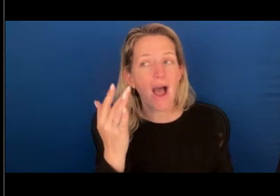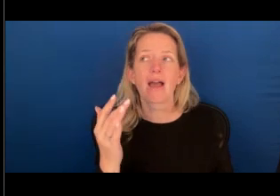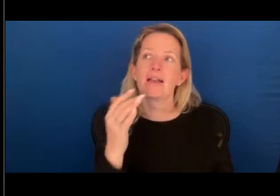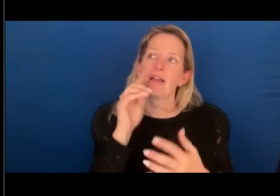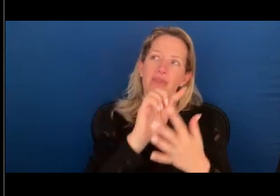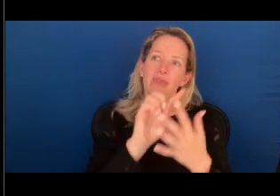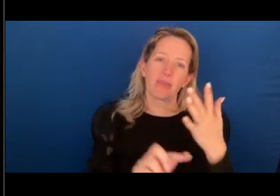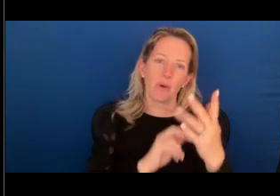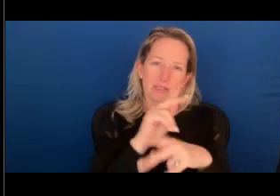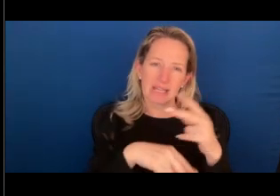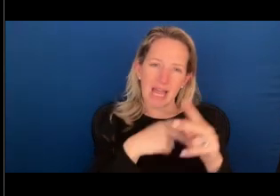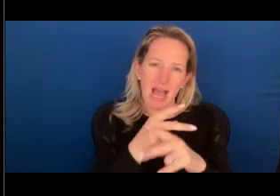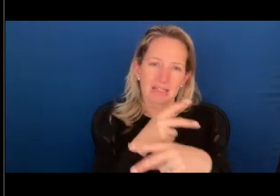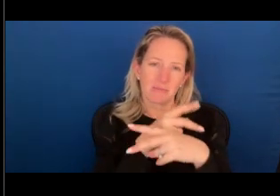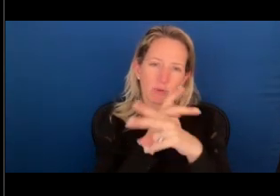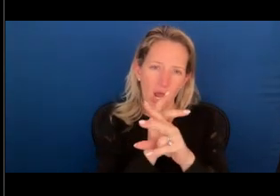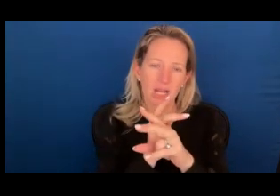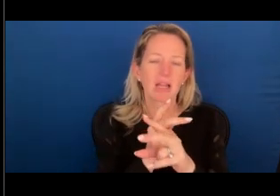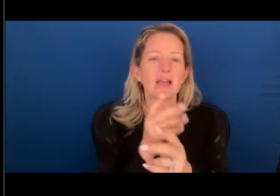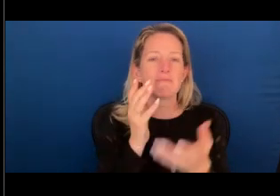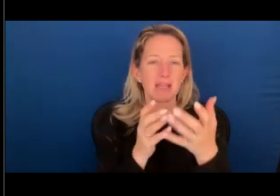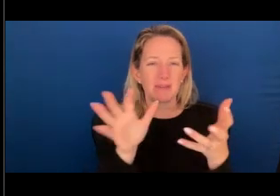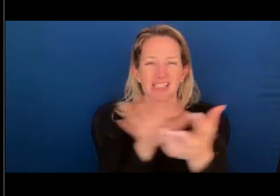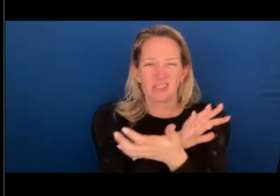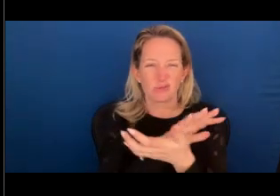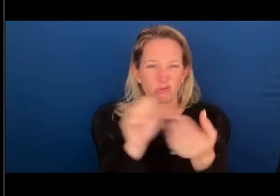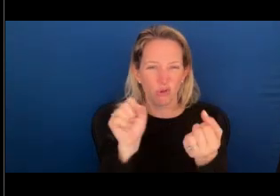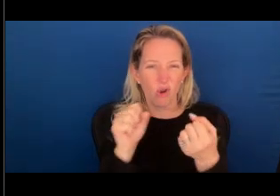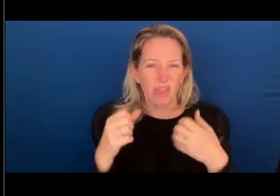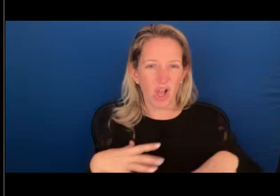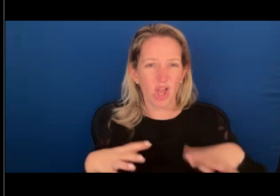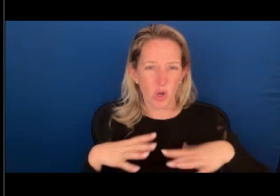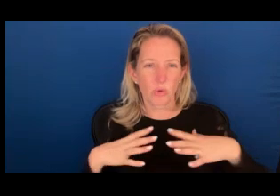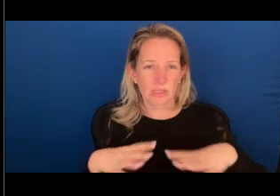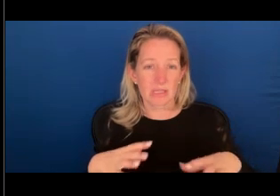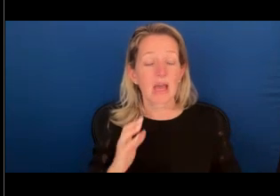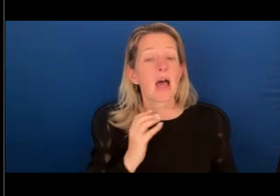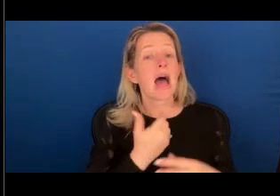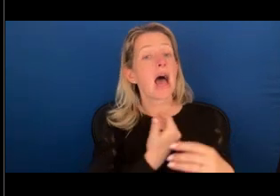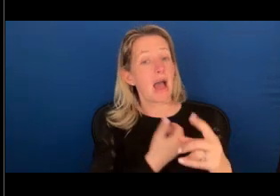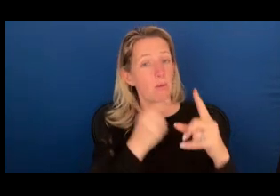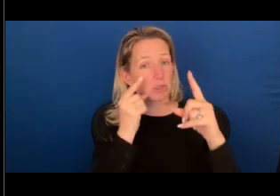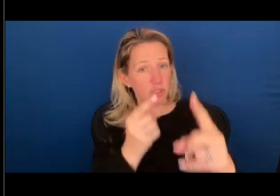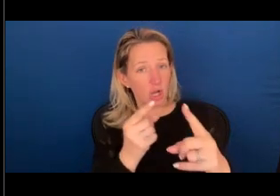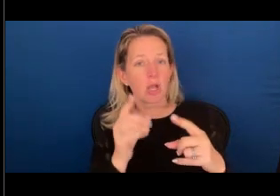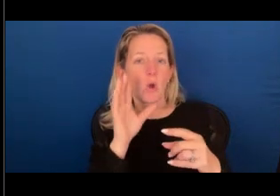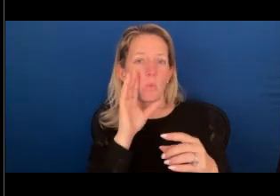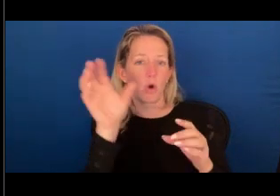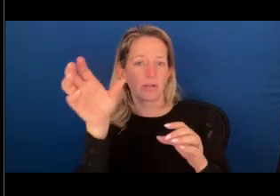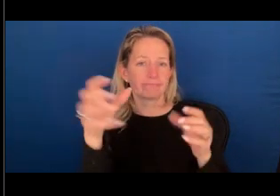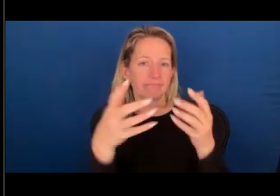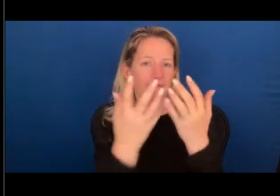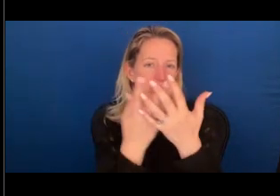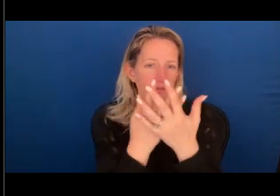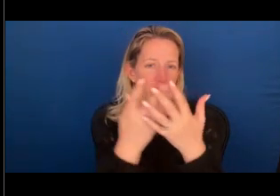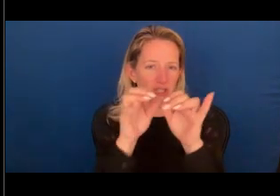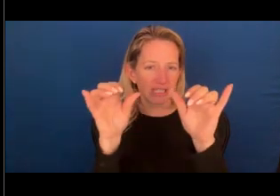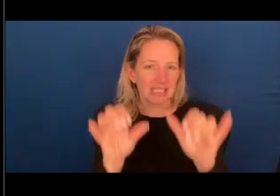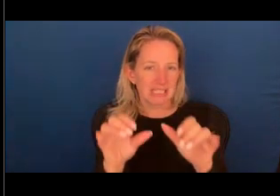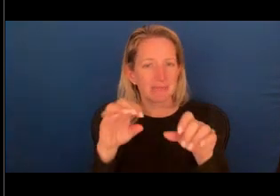other users, they would destroy the fabrics or the clothes. Our target is to have this kind of filtration system in the